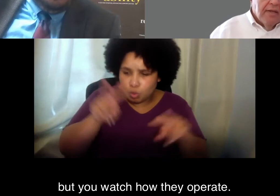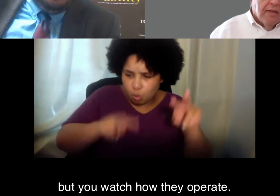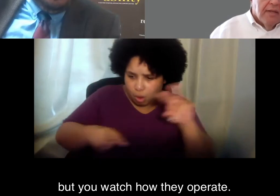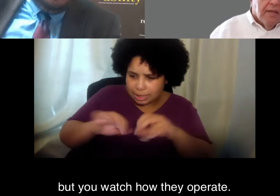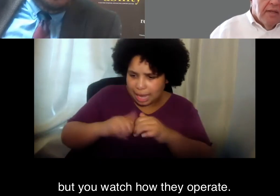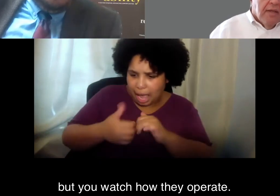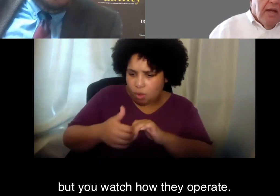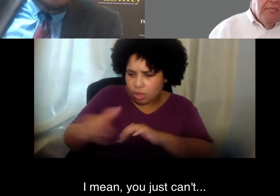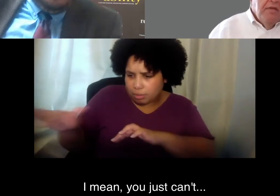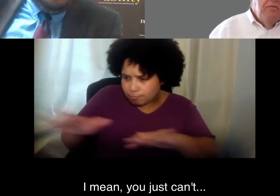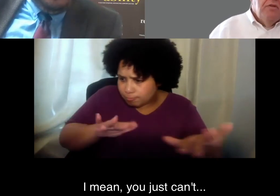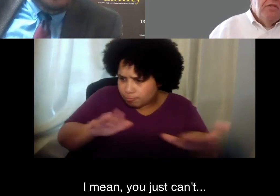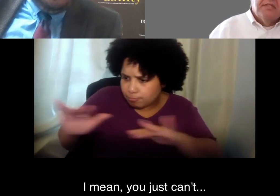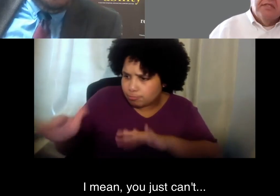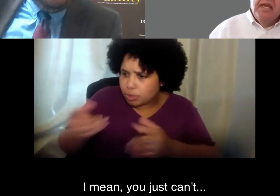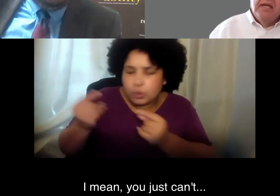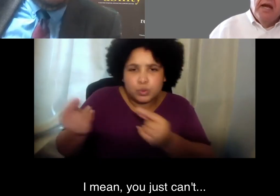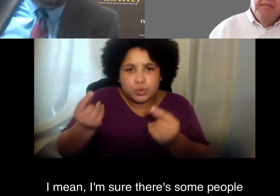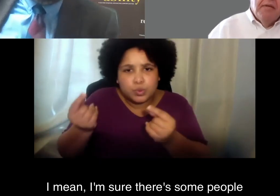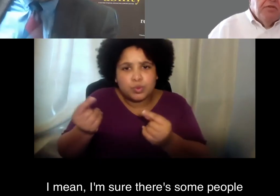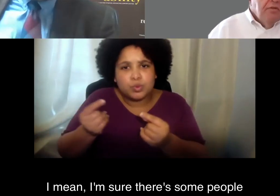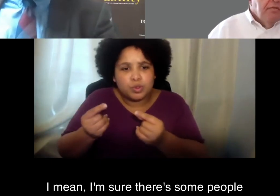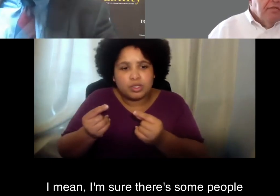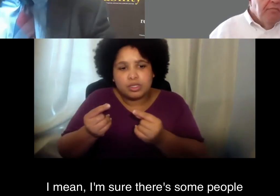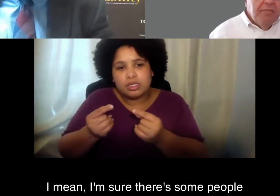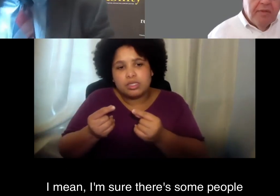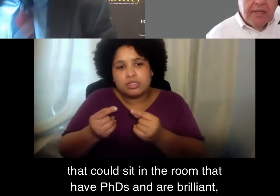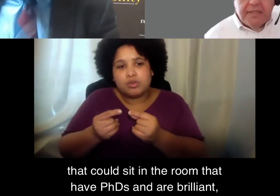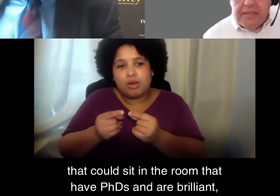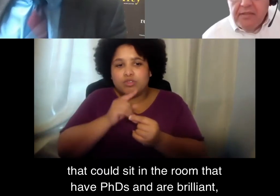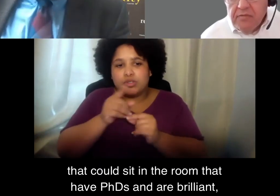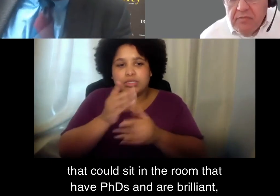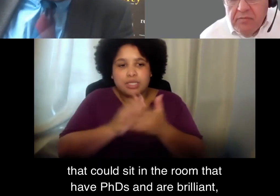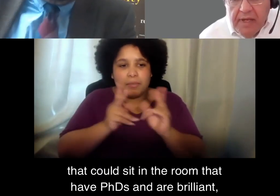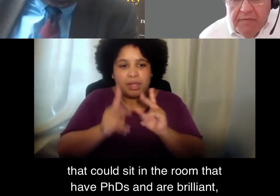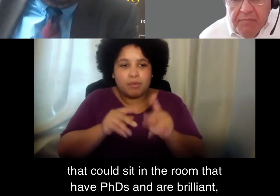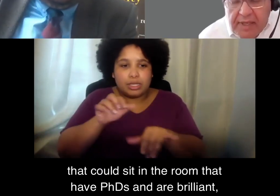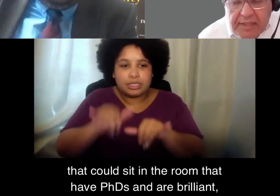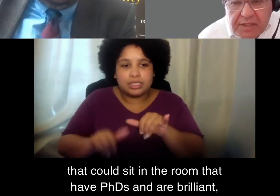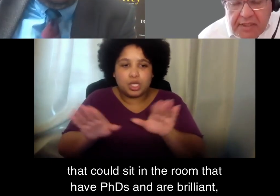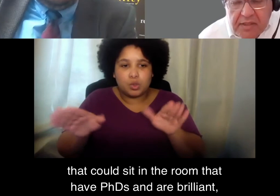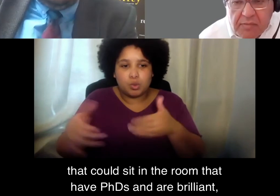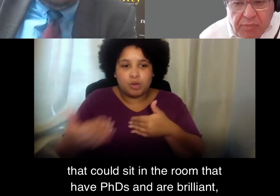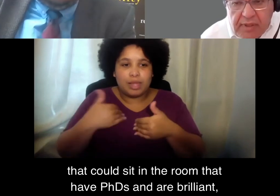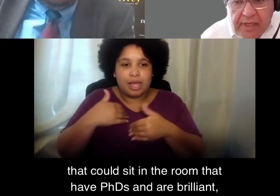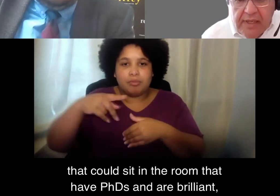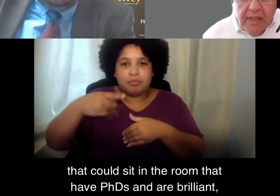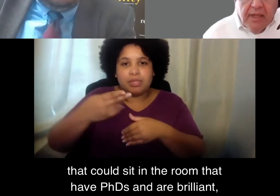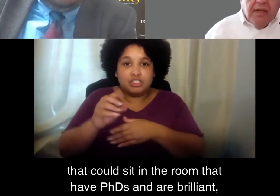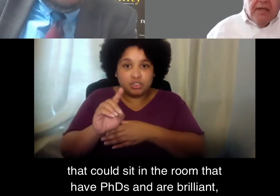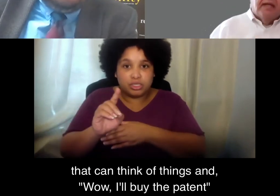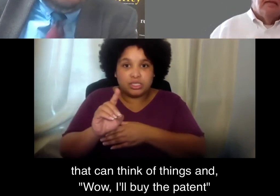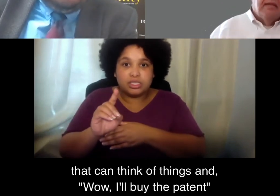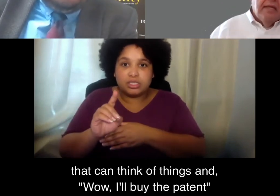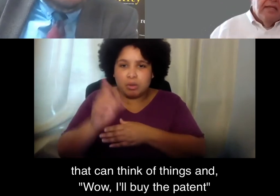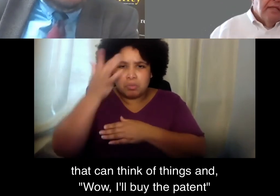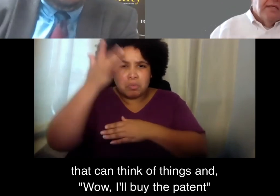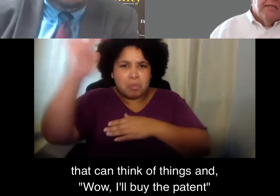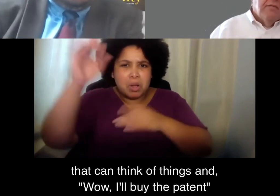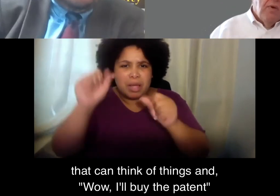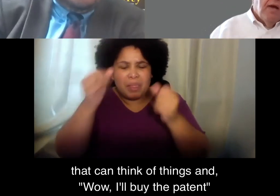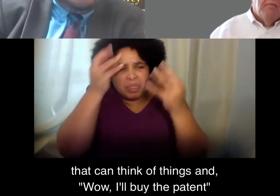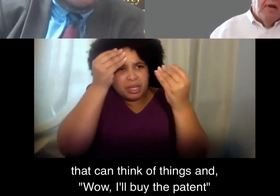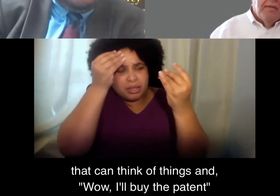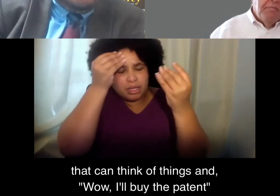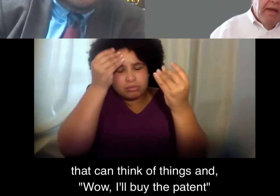operate. I mean, you just can't, I mean, I'm sure there are some people that could sit in a room that have PhDs and are brilliant, that can think of things